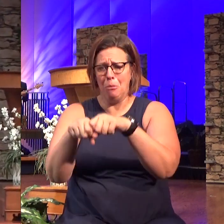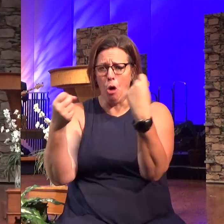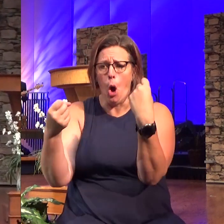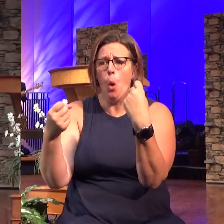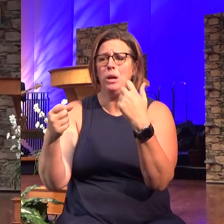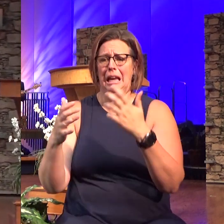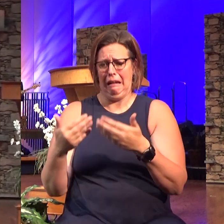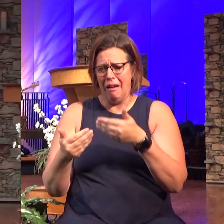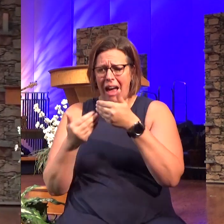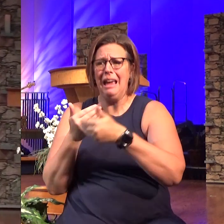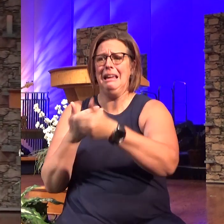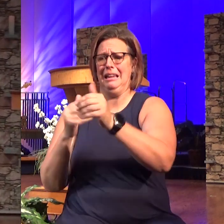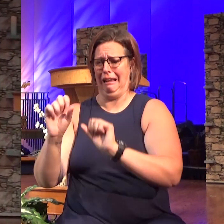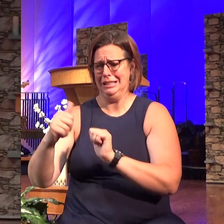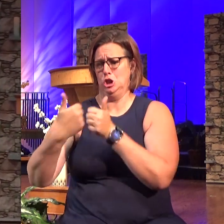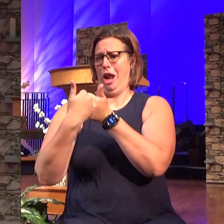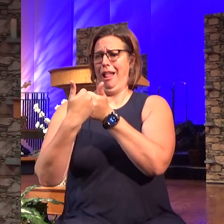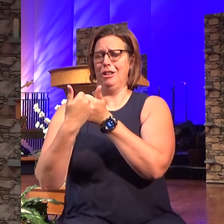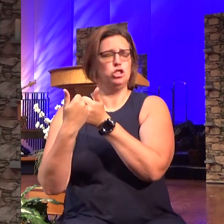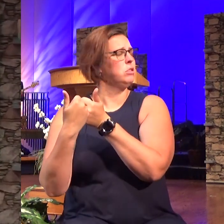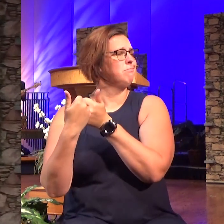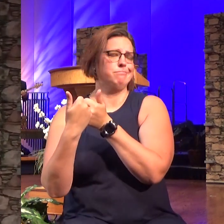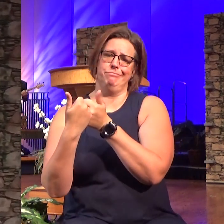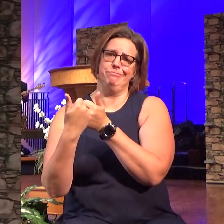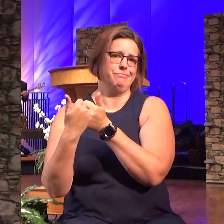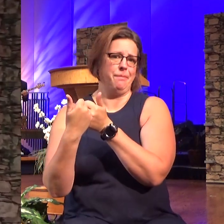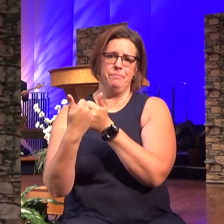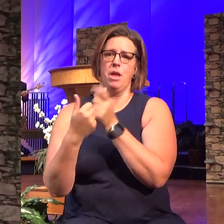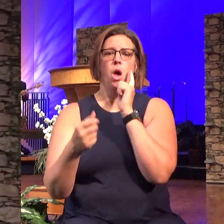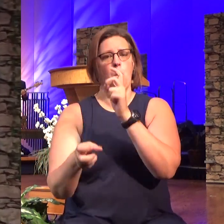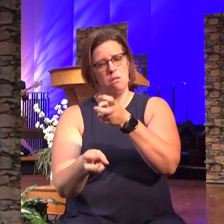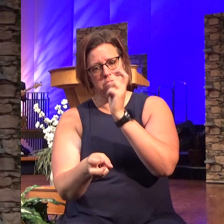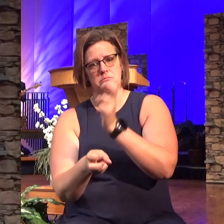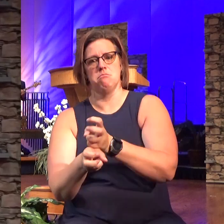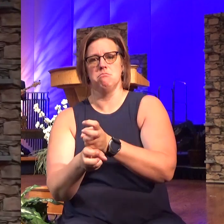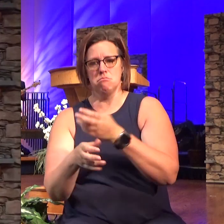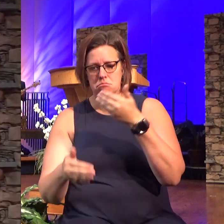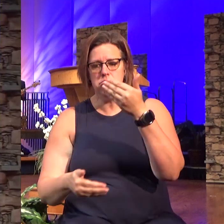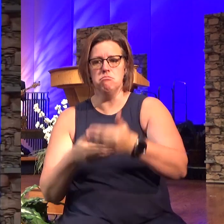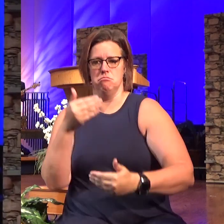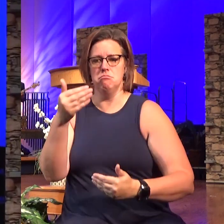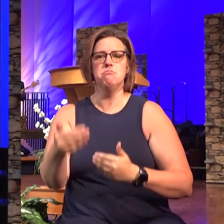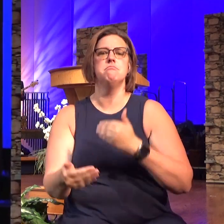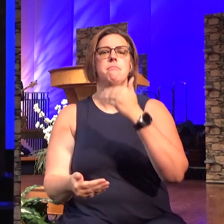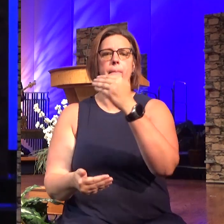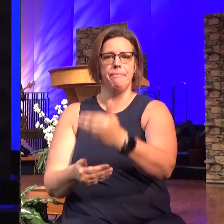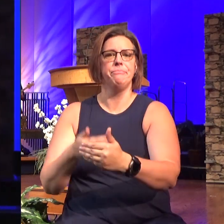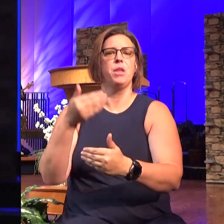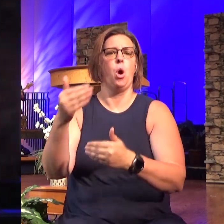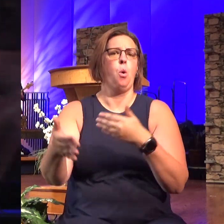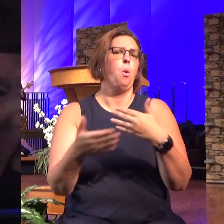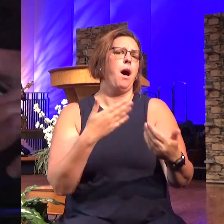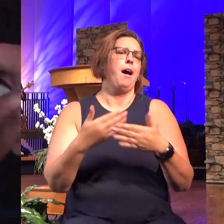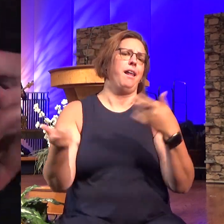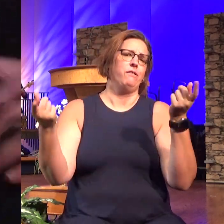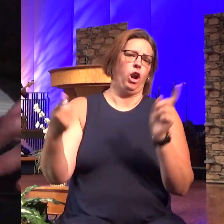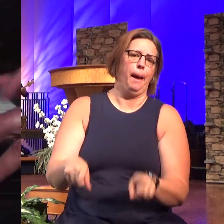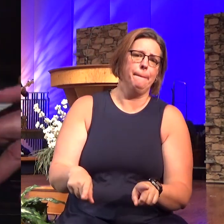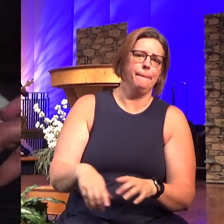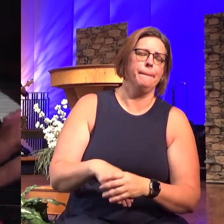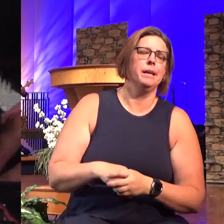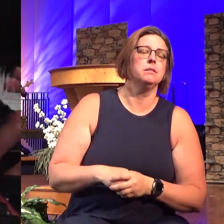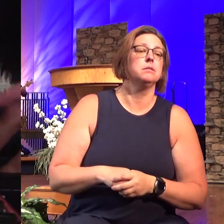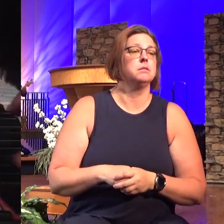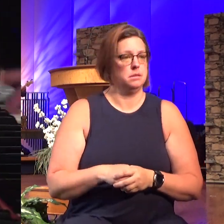we walk through something hard. Well, we walk on, whatever may come, to